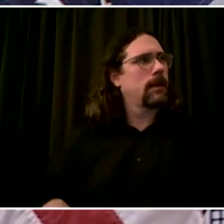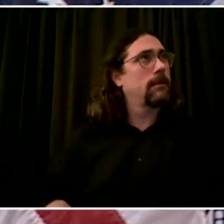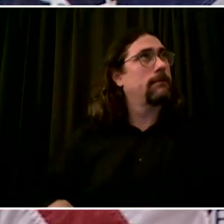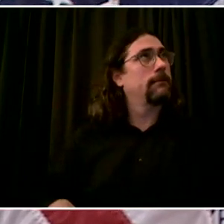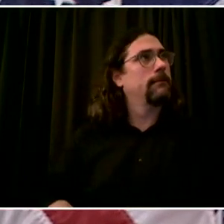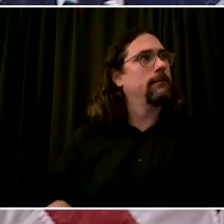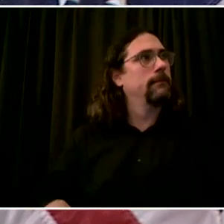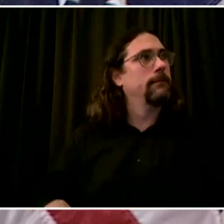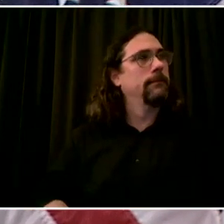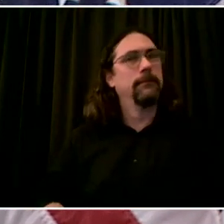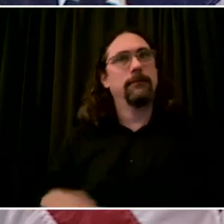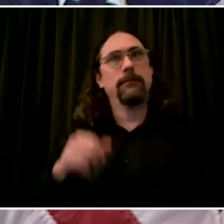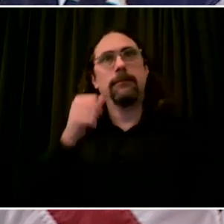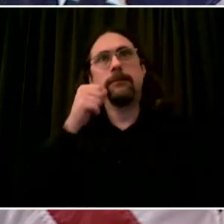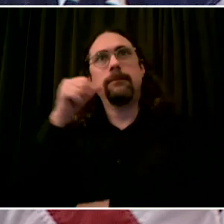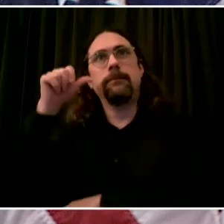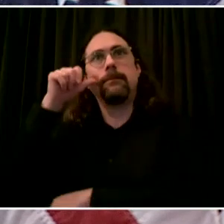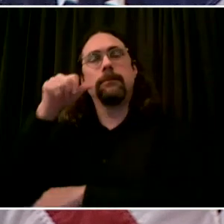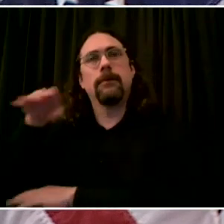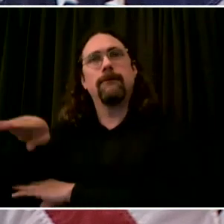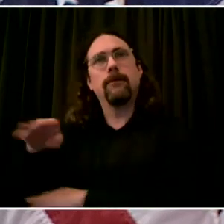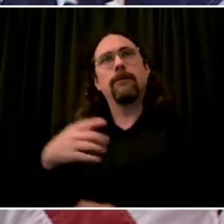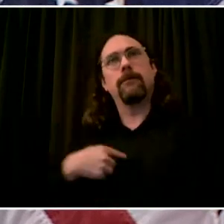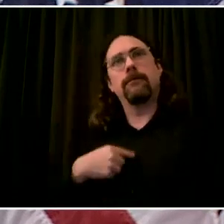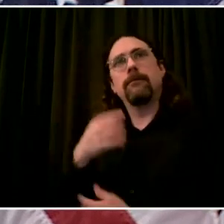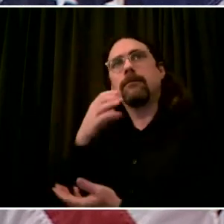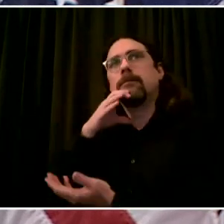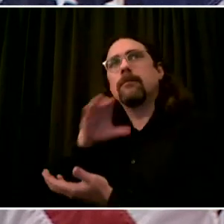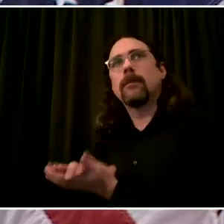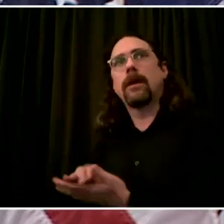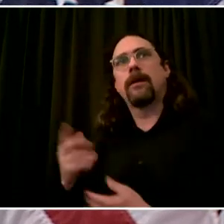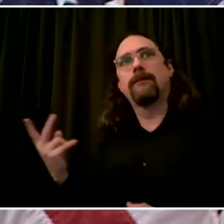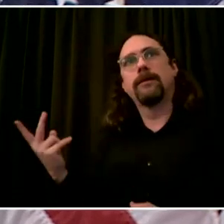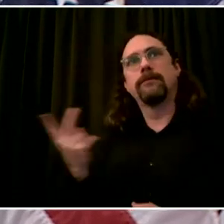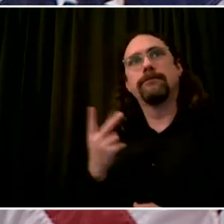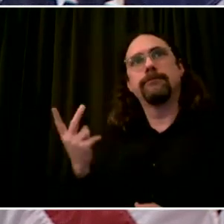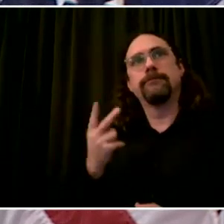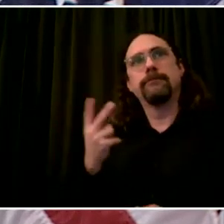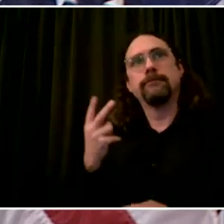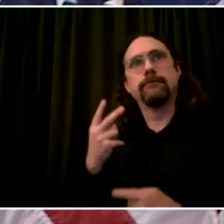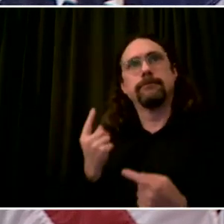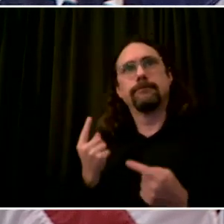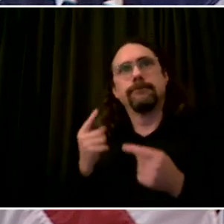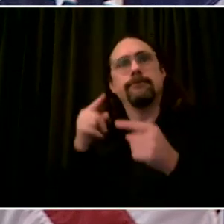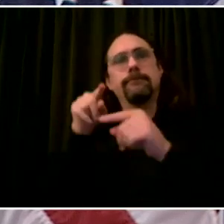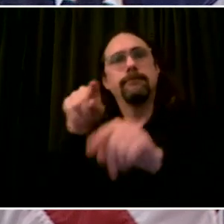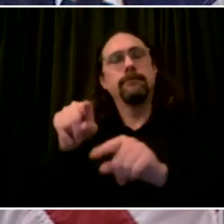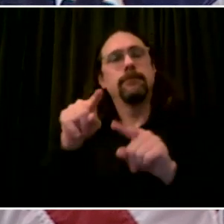memorial as the funeral of George Floyd was